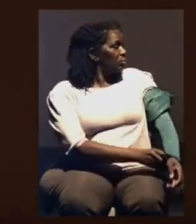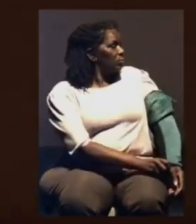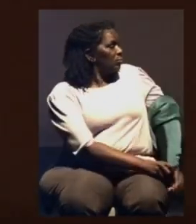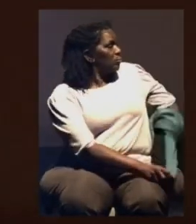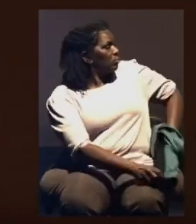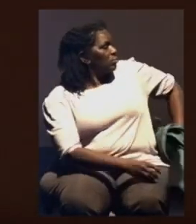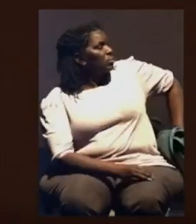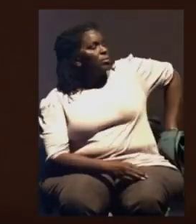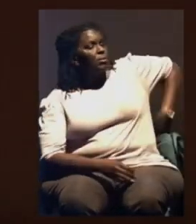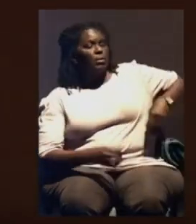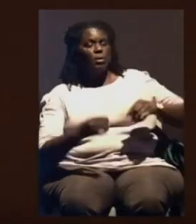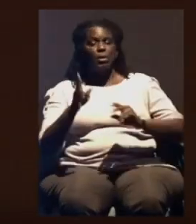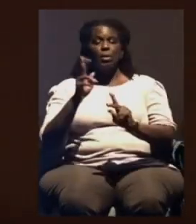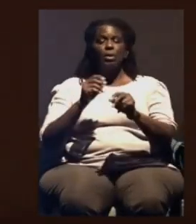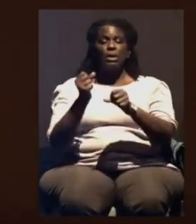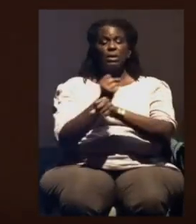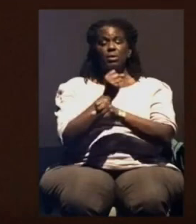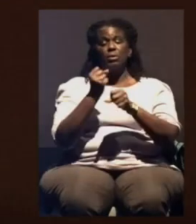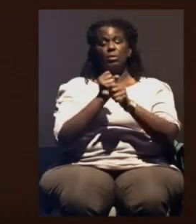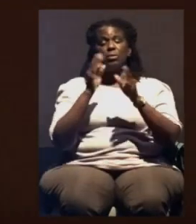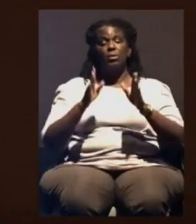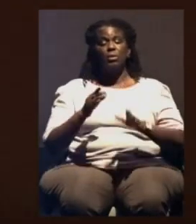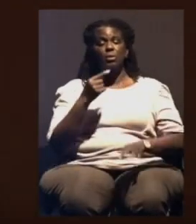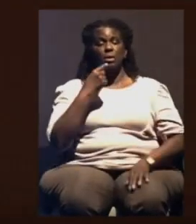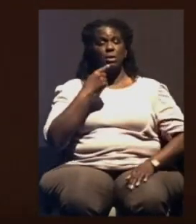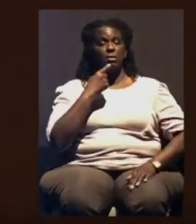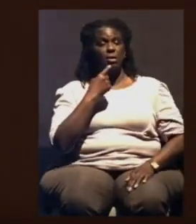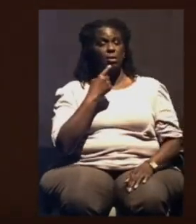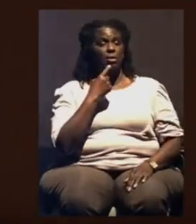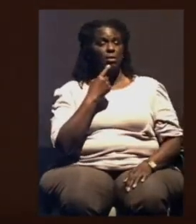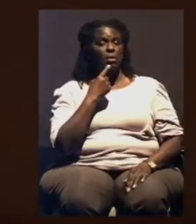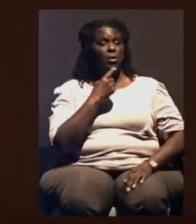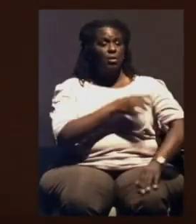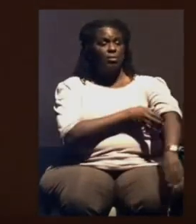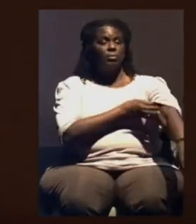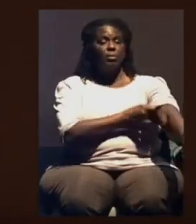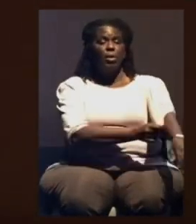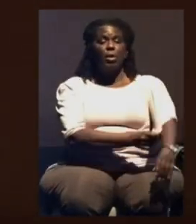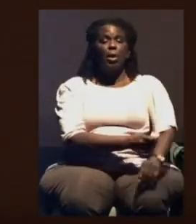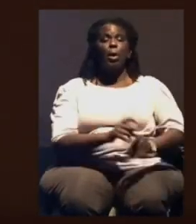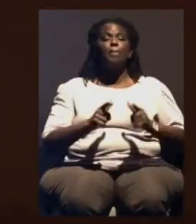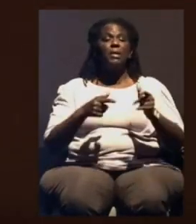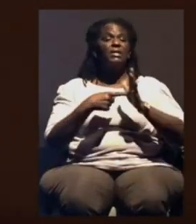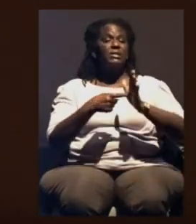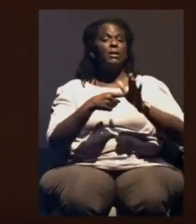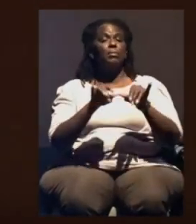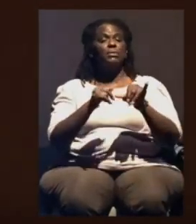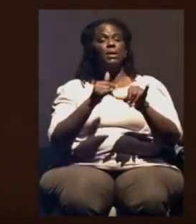say that a large, relevant sample size is your best friend. Now, why do they say